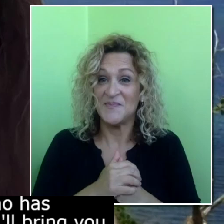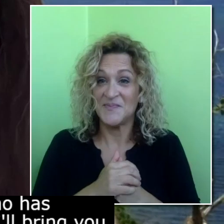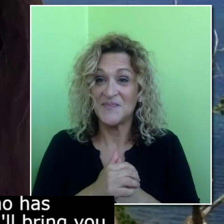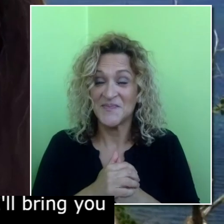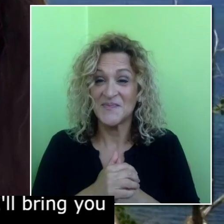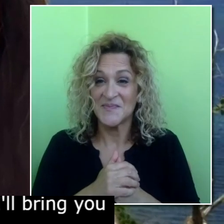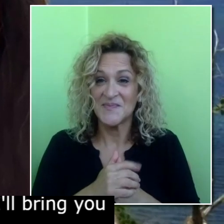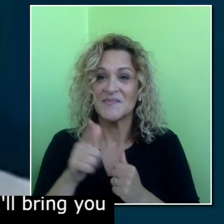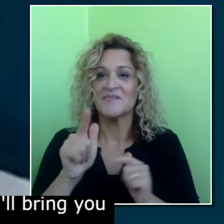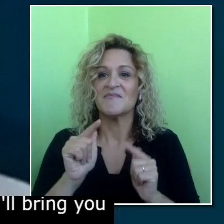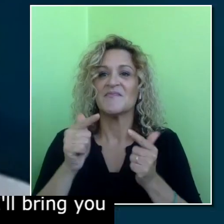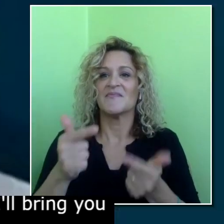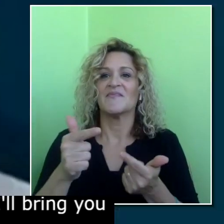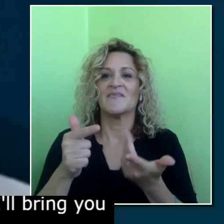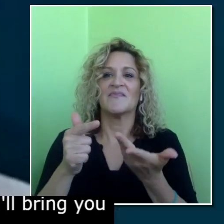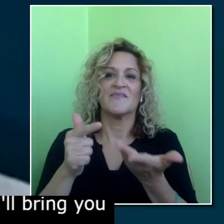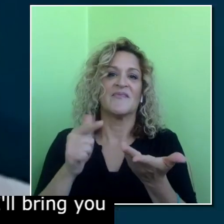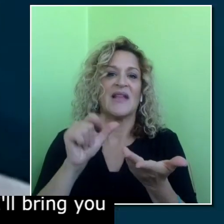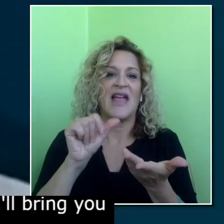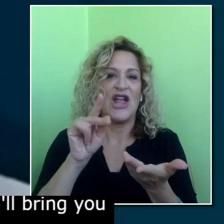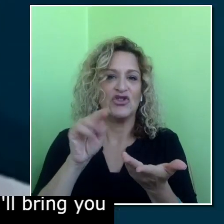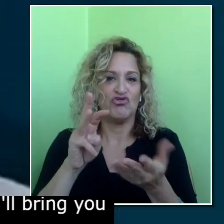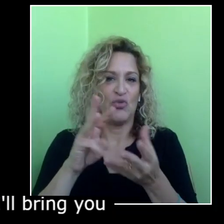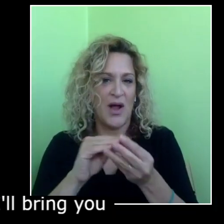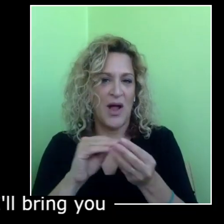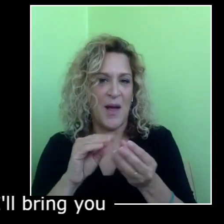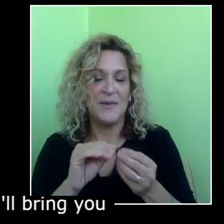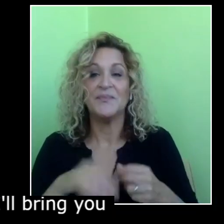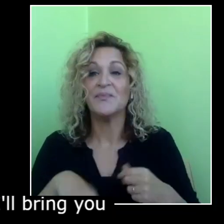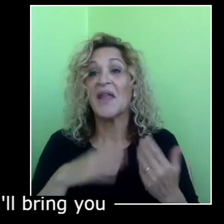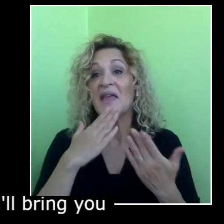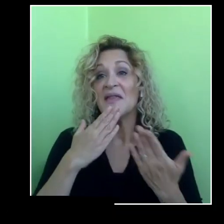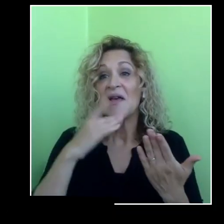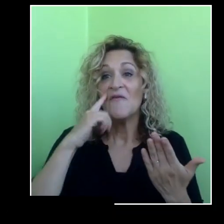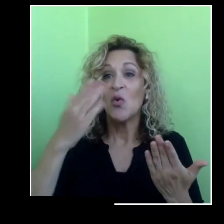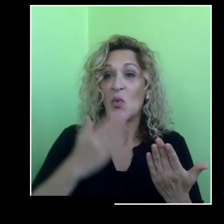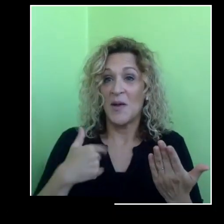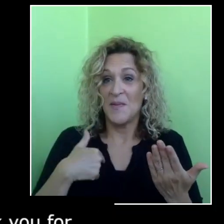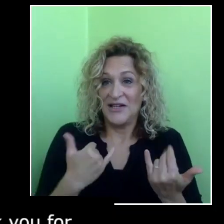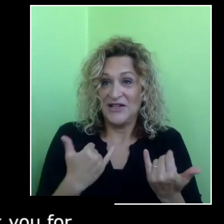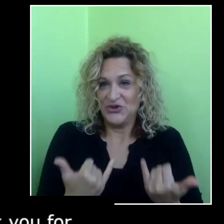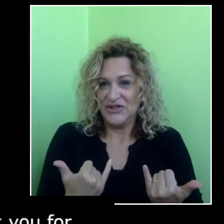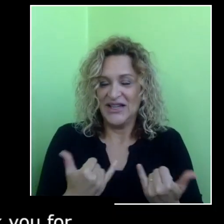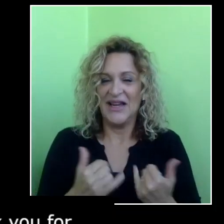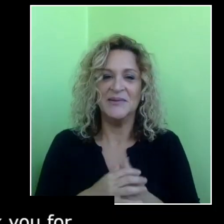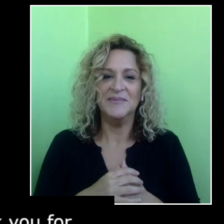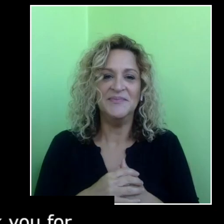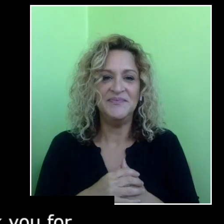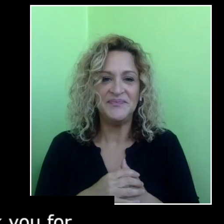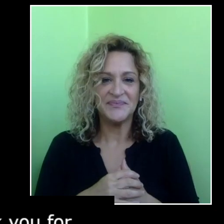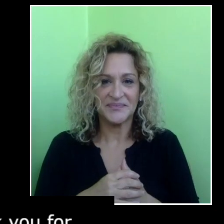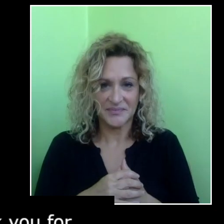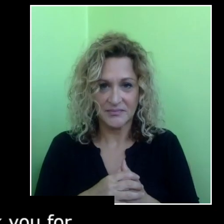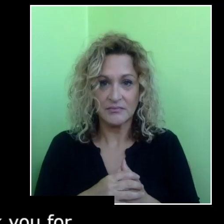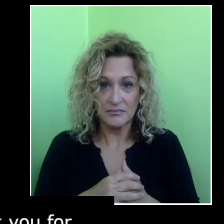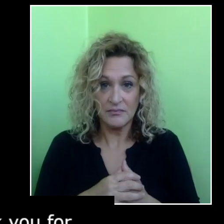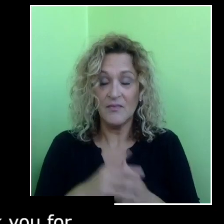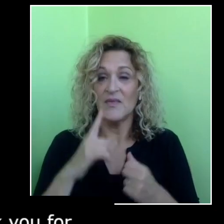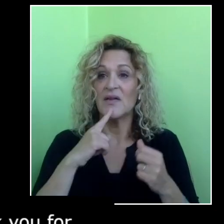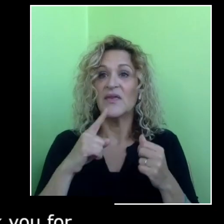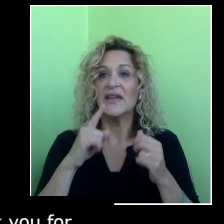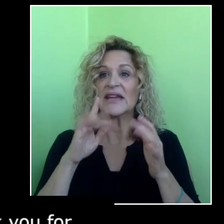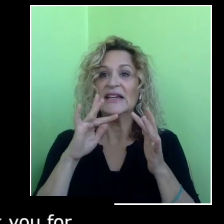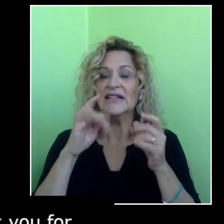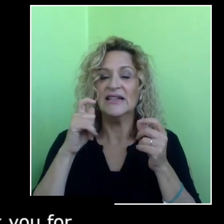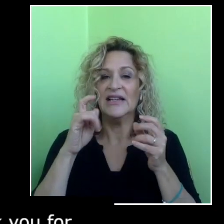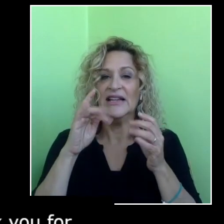Thank you so much. And thank you for welcoming me here today. The Internet Society likes to say that